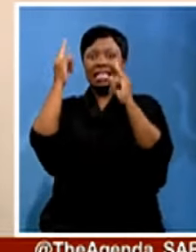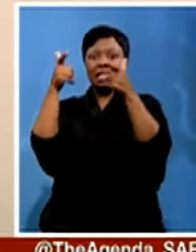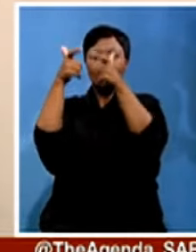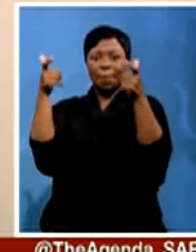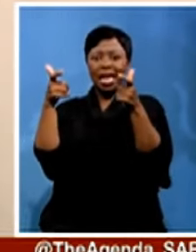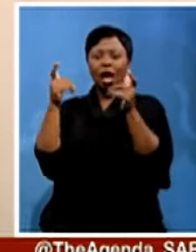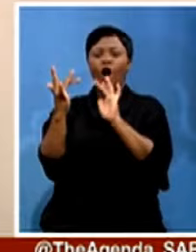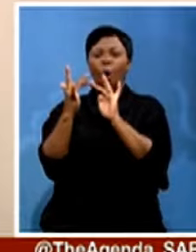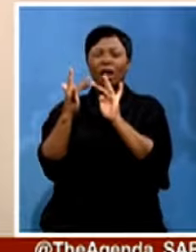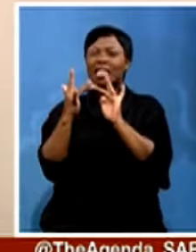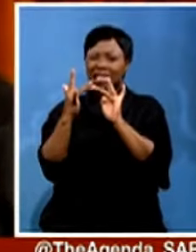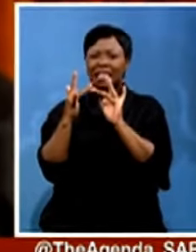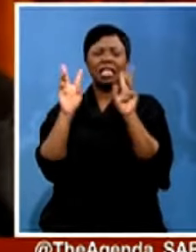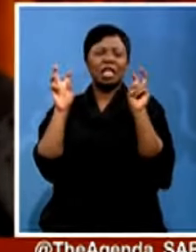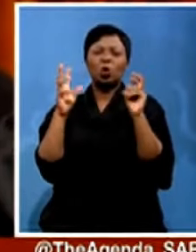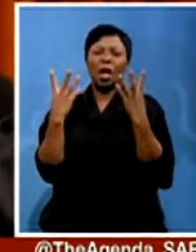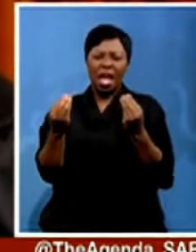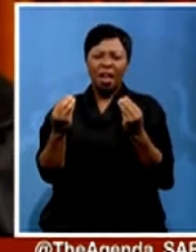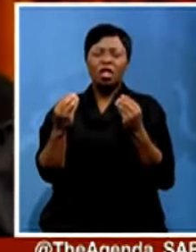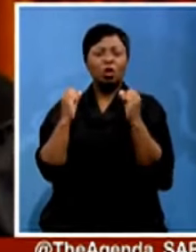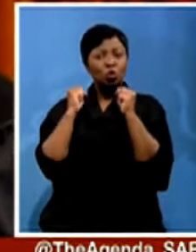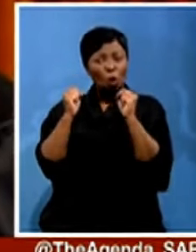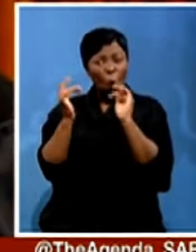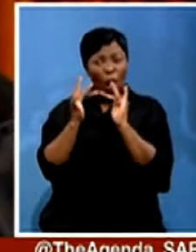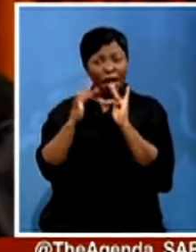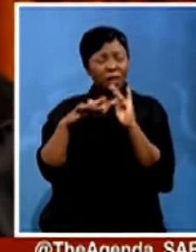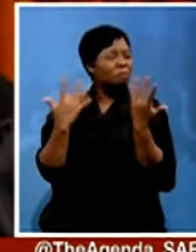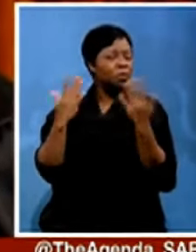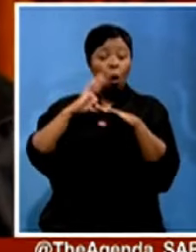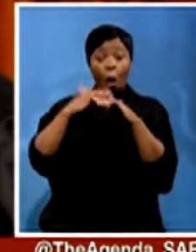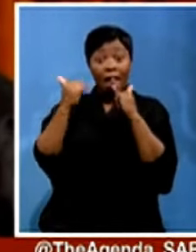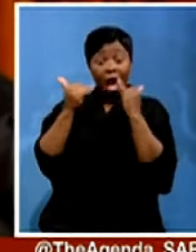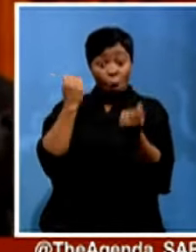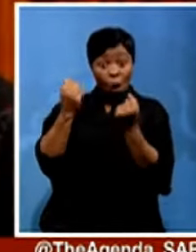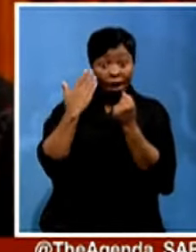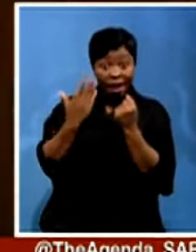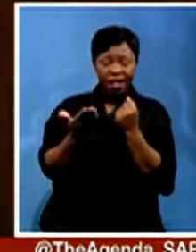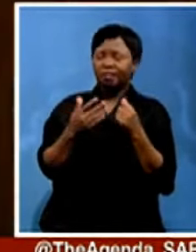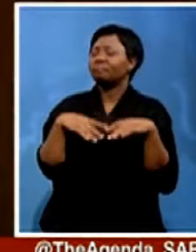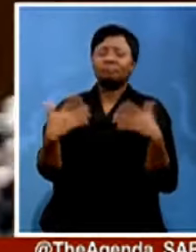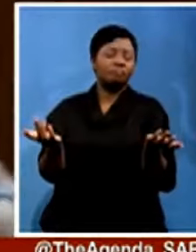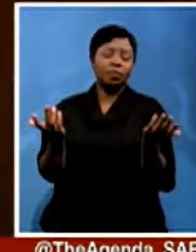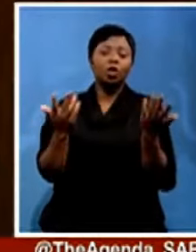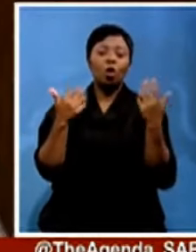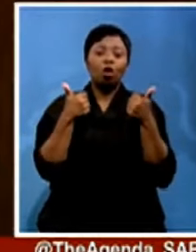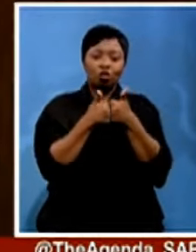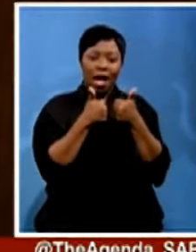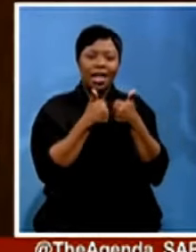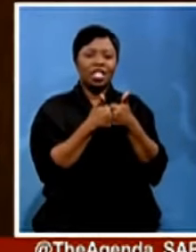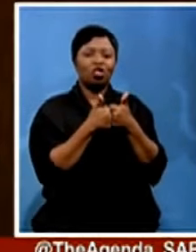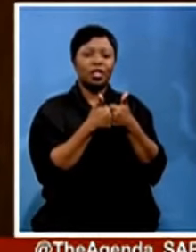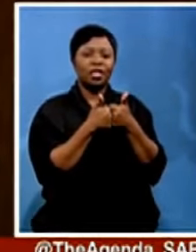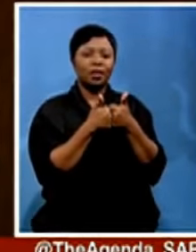without a strong connection, you can't run online courts. While challenges are still present, virtual courtrooms are